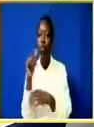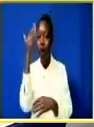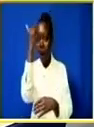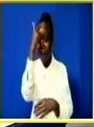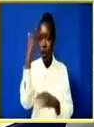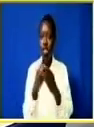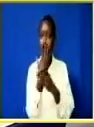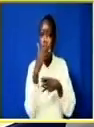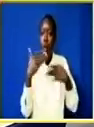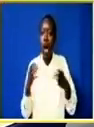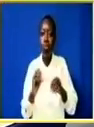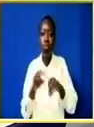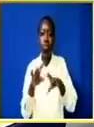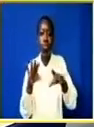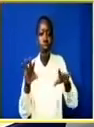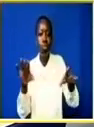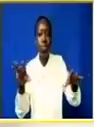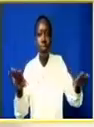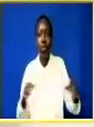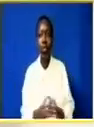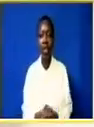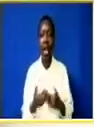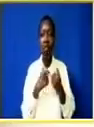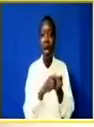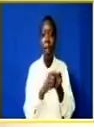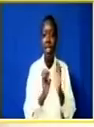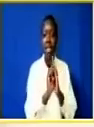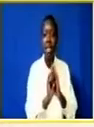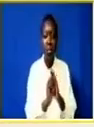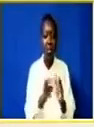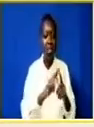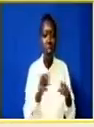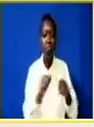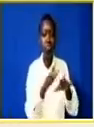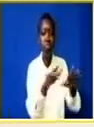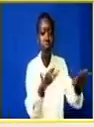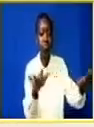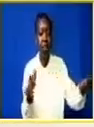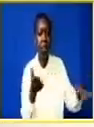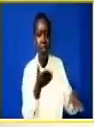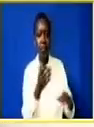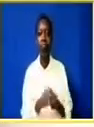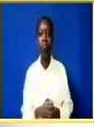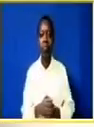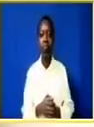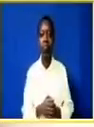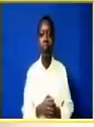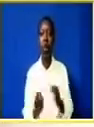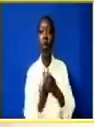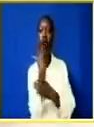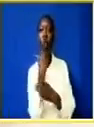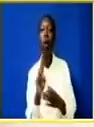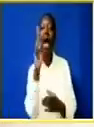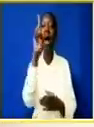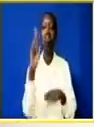ground. Yeah. You usually find there is a maize plant here. Yes. It is just creeping around it. Quiet. Na yendi juu. Apo tu